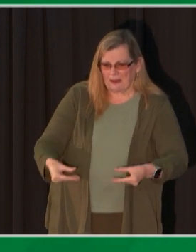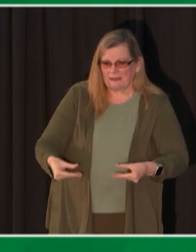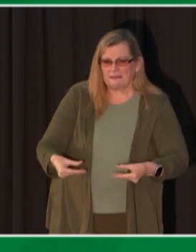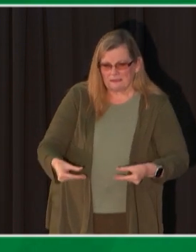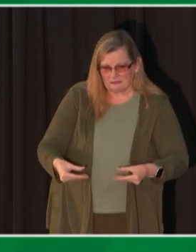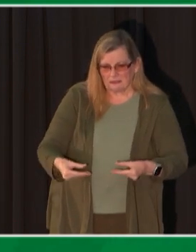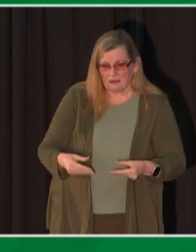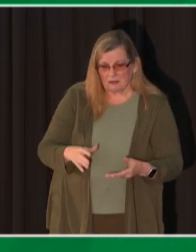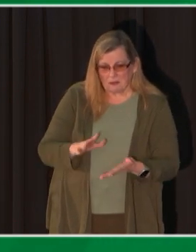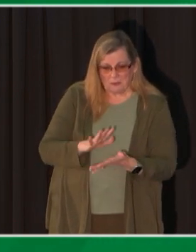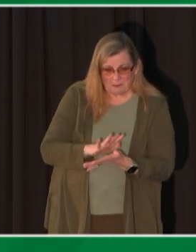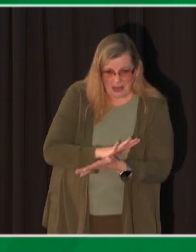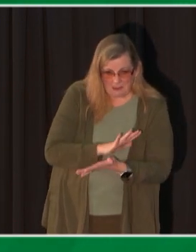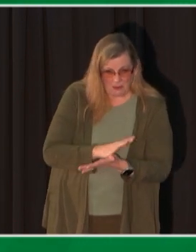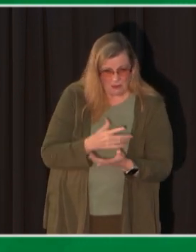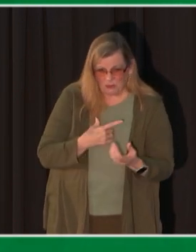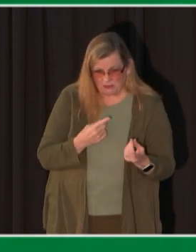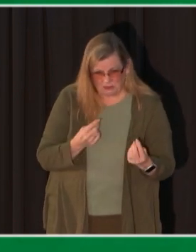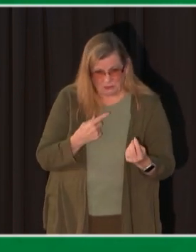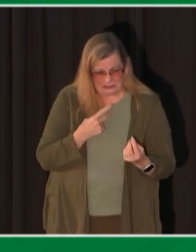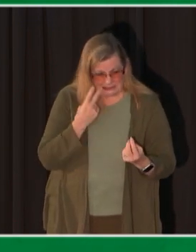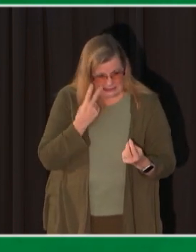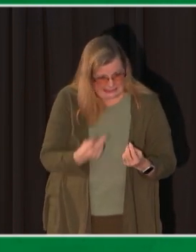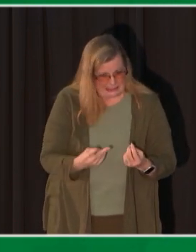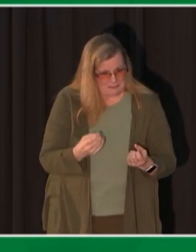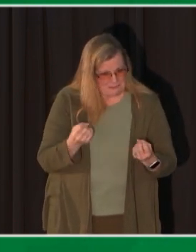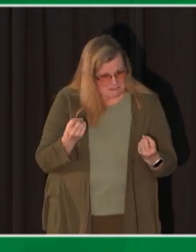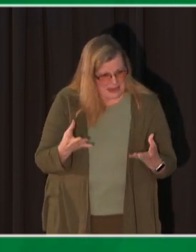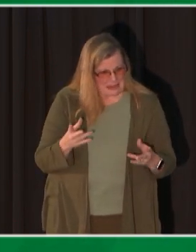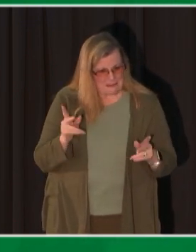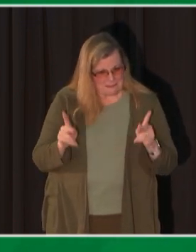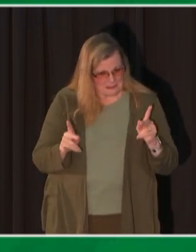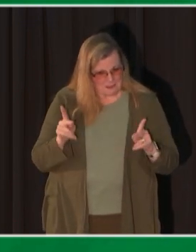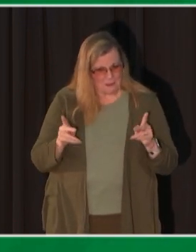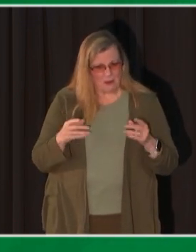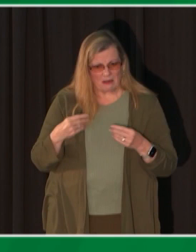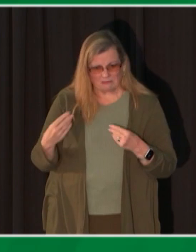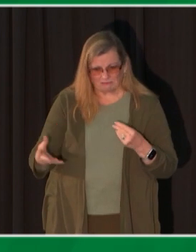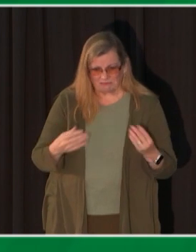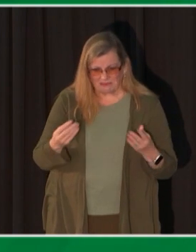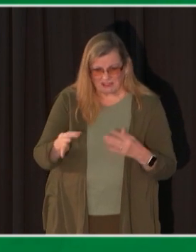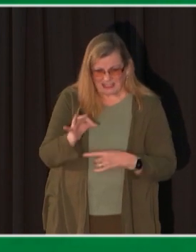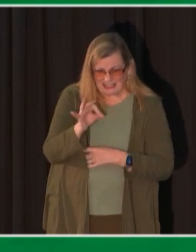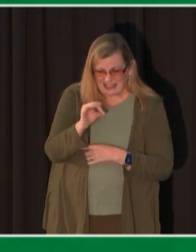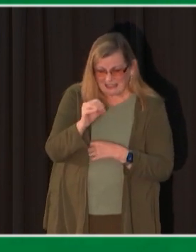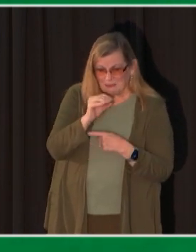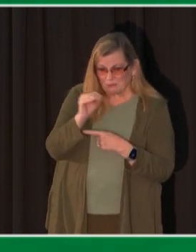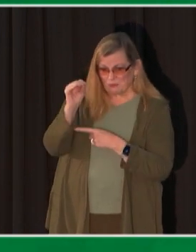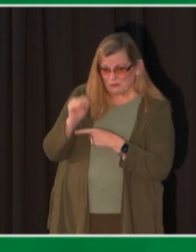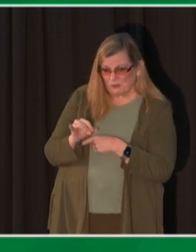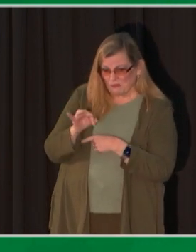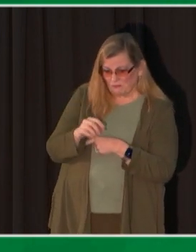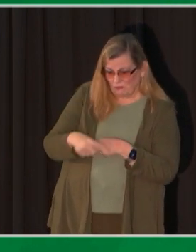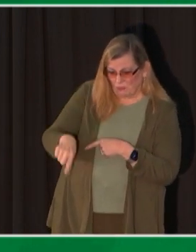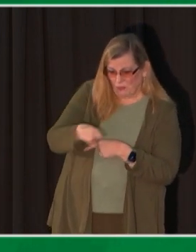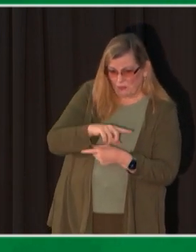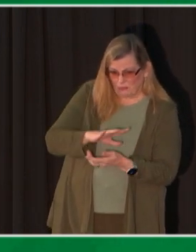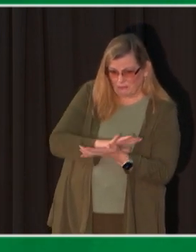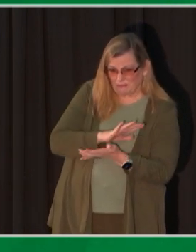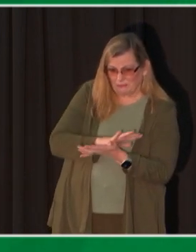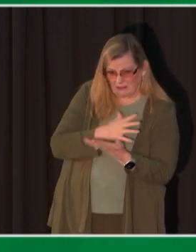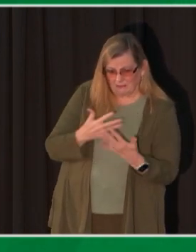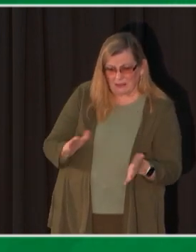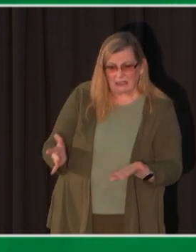our distribution of packets, and in many cases, over 90% of those packets have been picked up. And so students are engaging